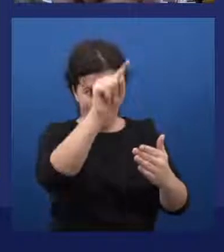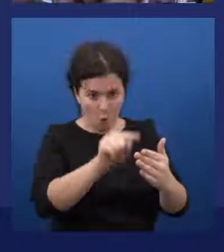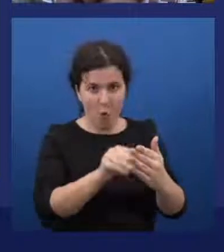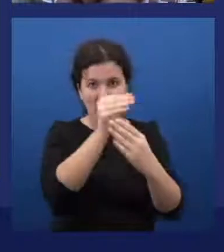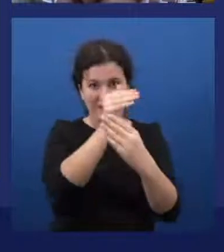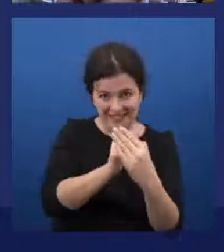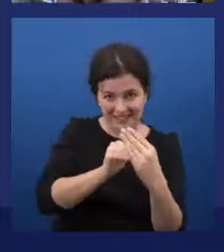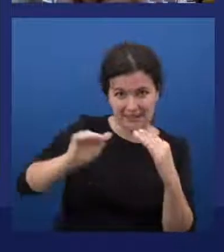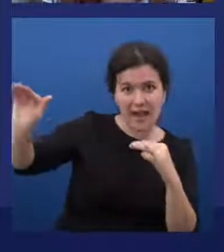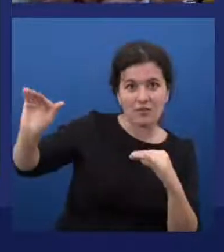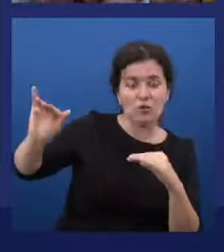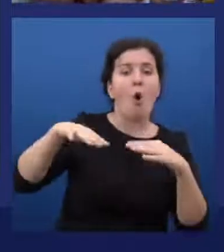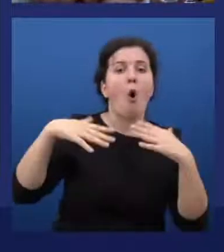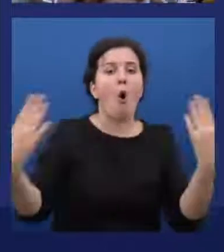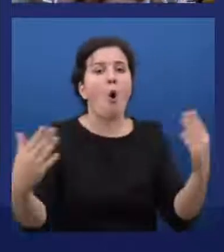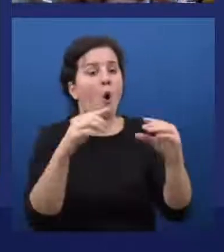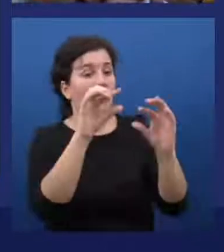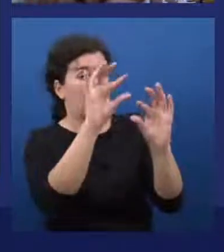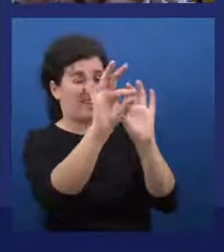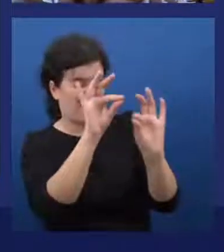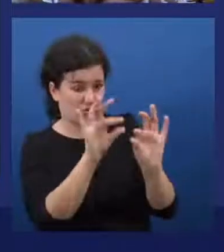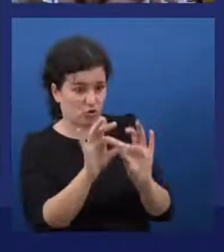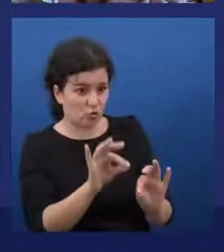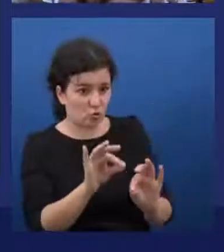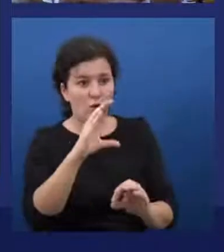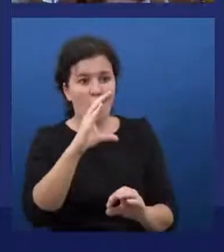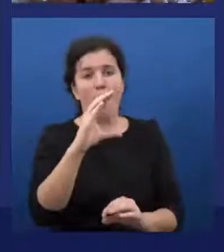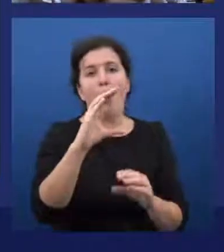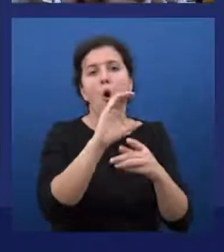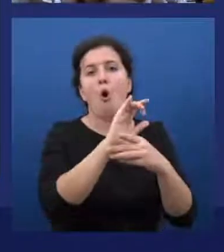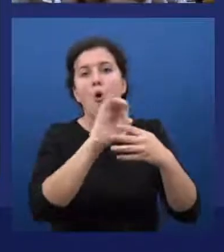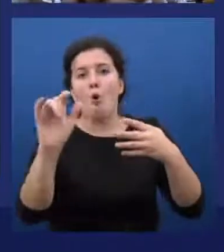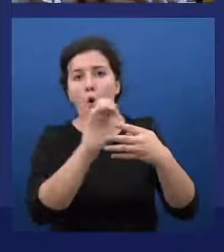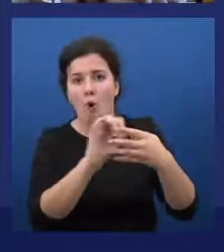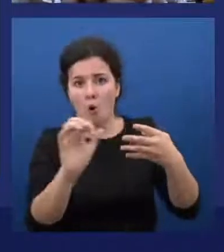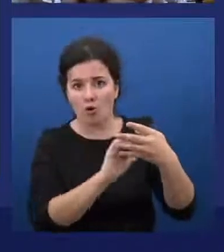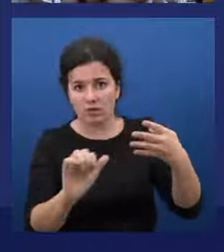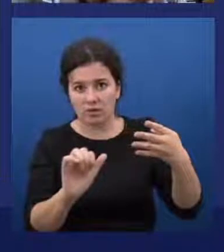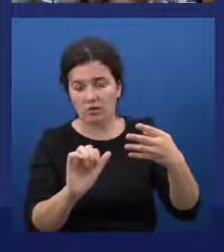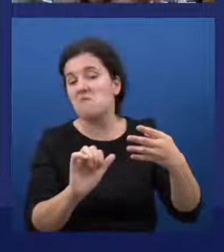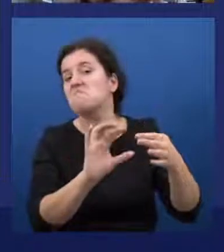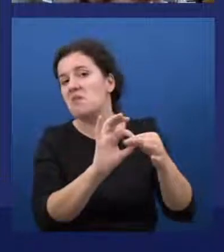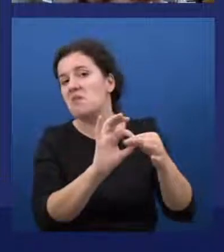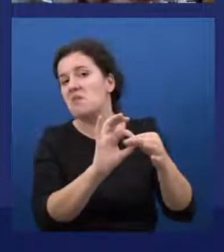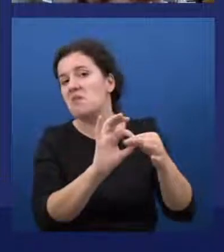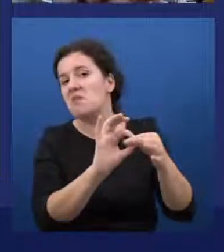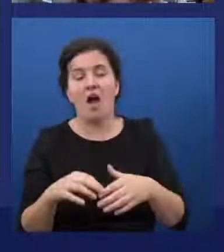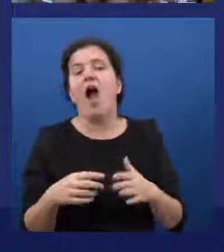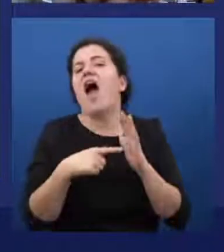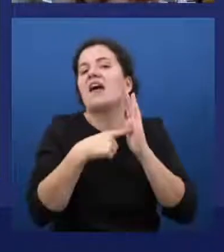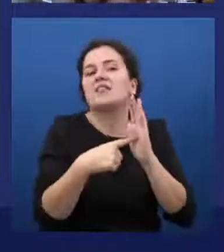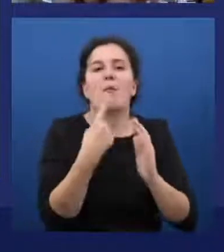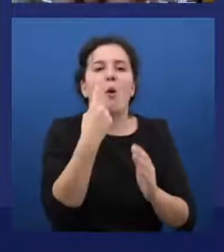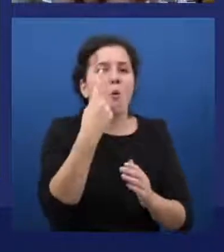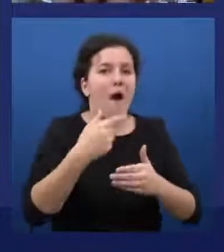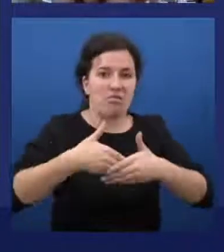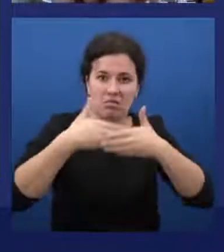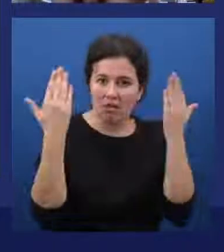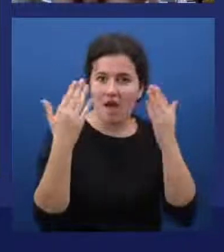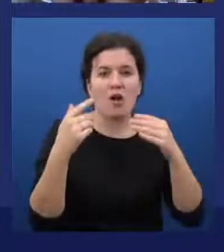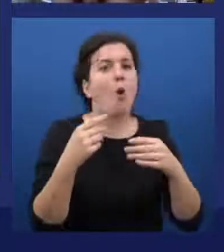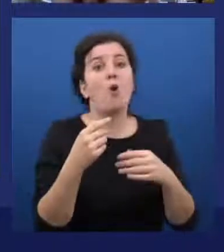send something once a day or twice a day if something happens. I